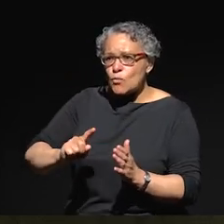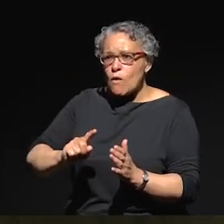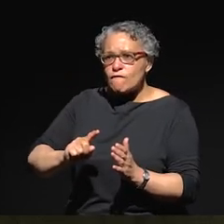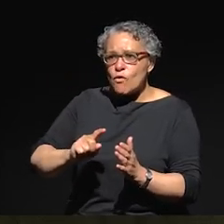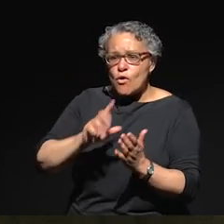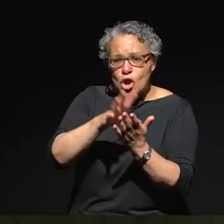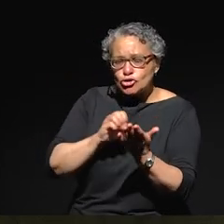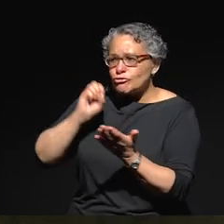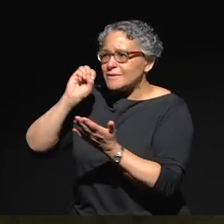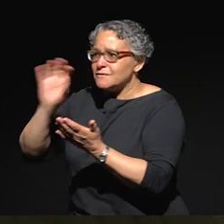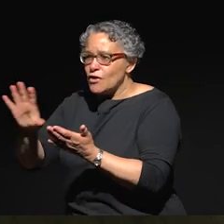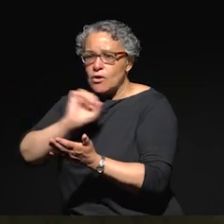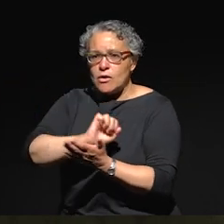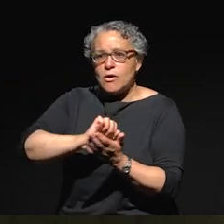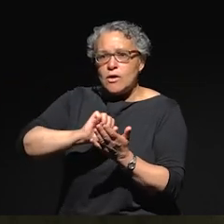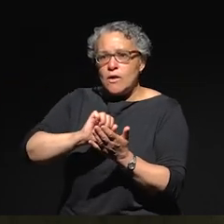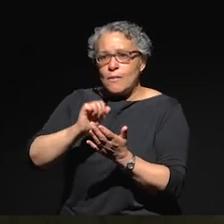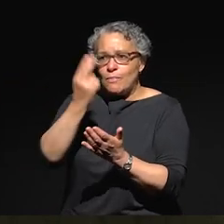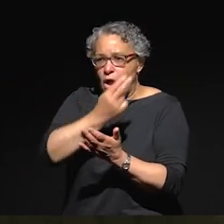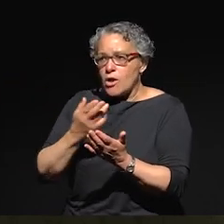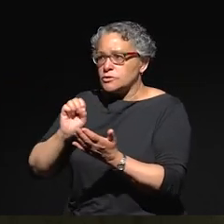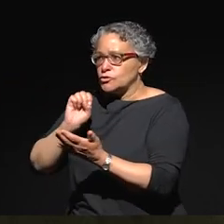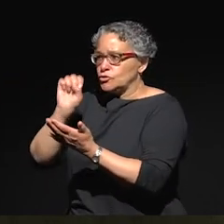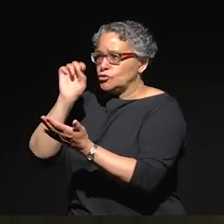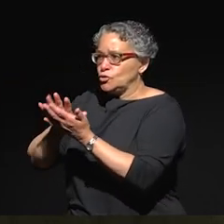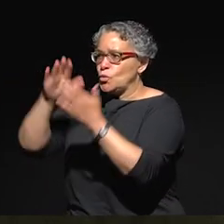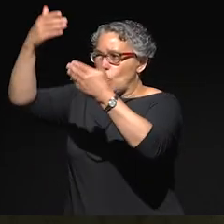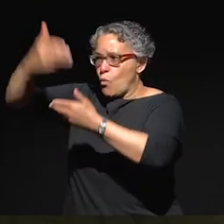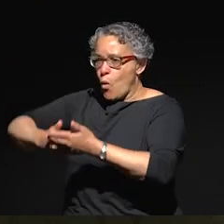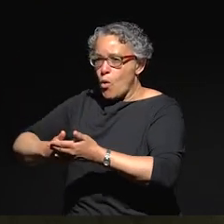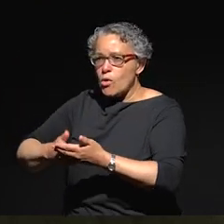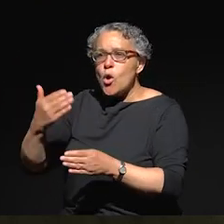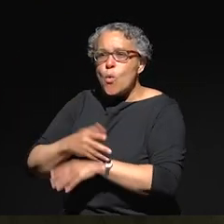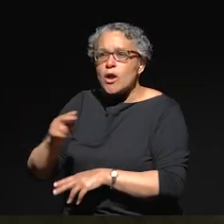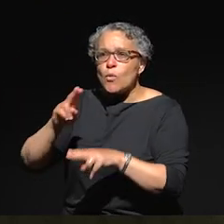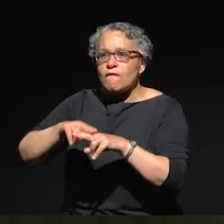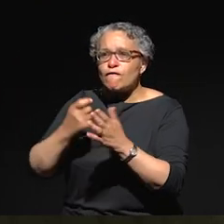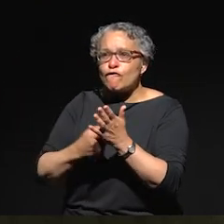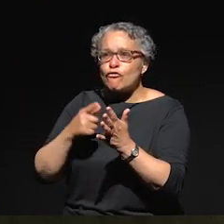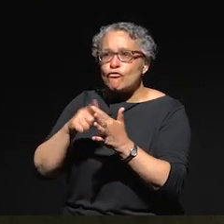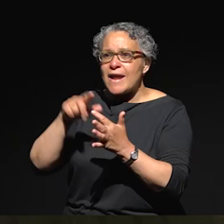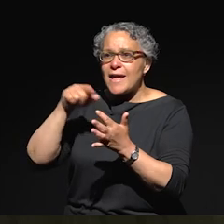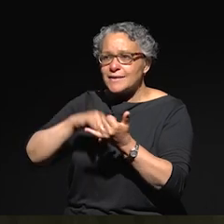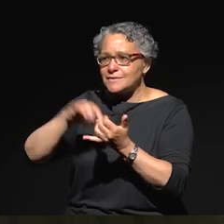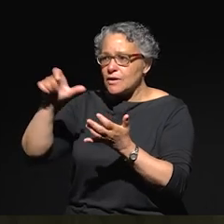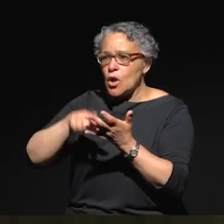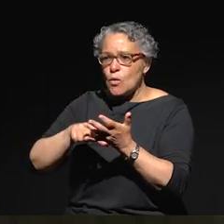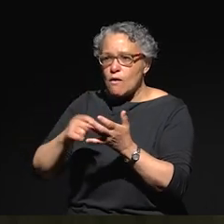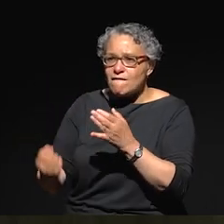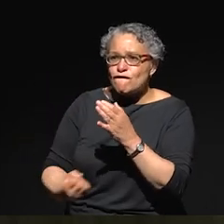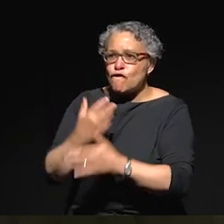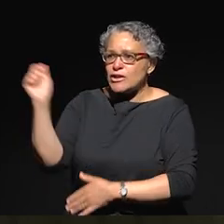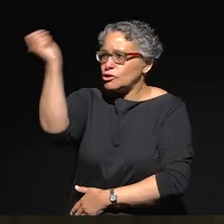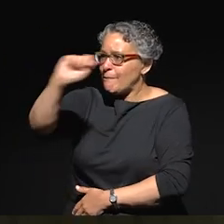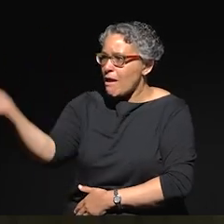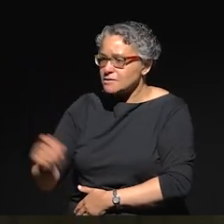was a meticulous planner, in part because he was working in fresco, and fresco dries quickly, so you can't improvise. You have to really know what you're